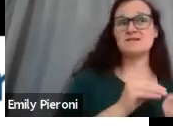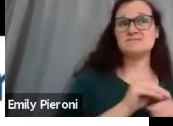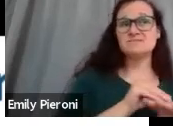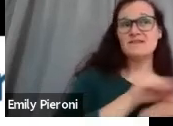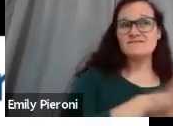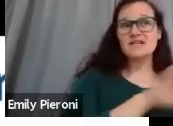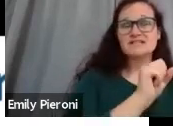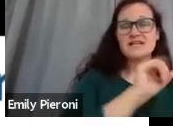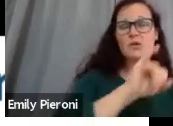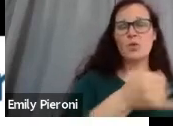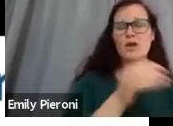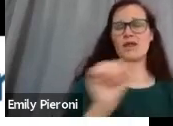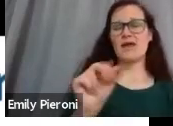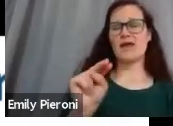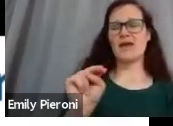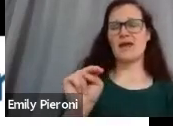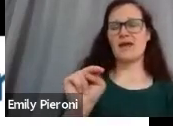rivers,